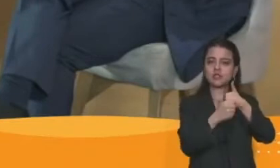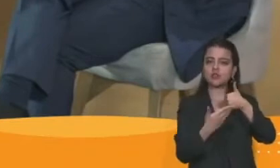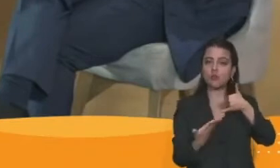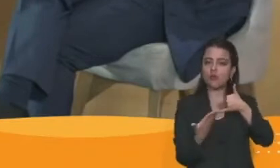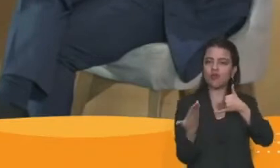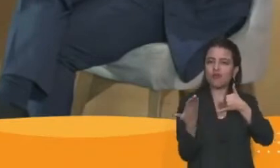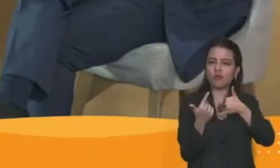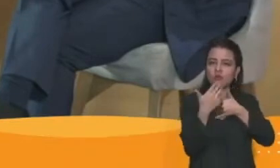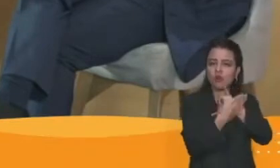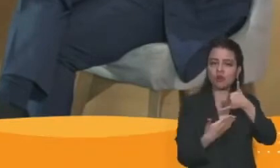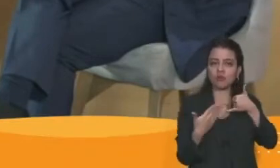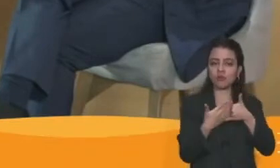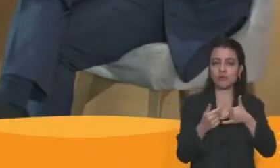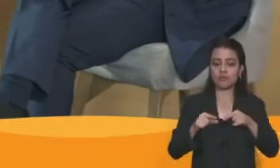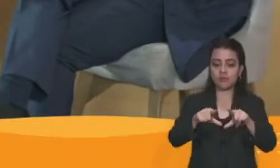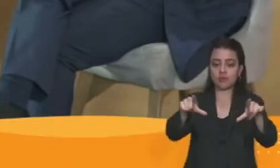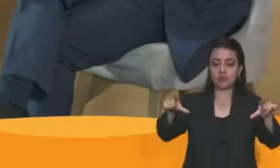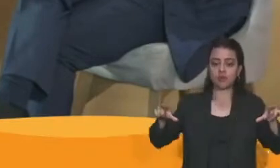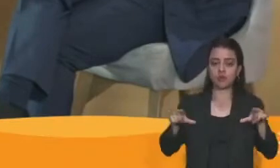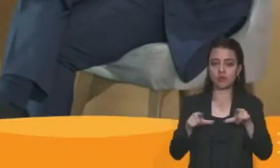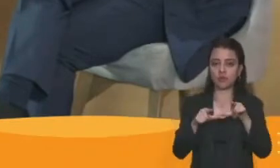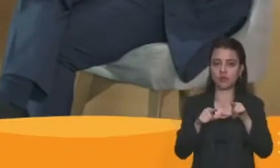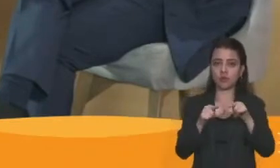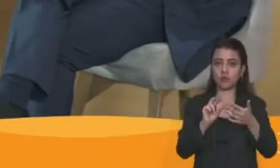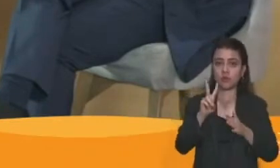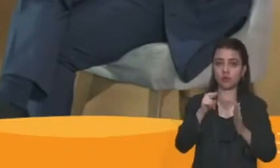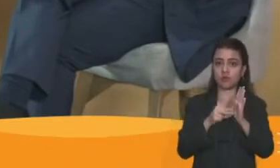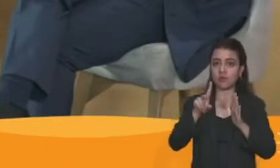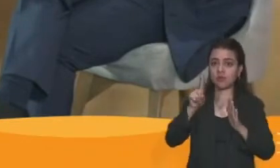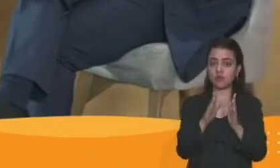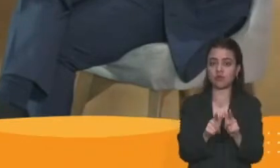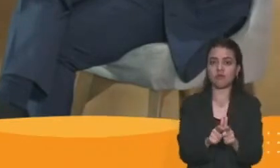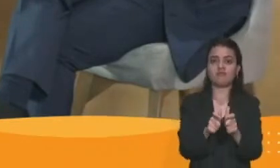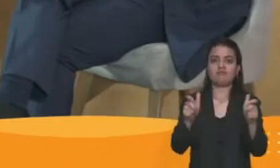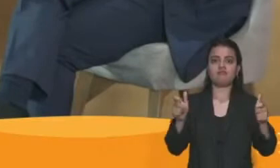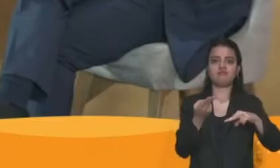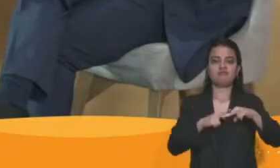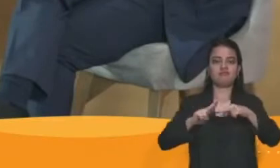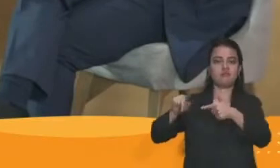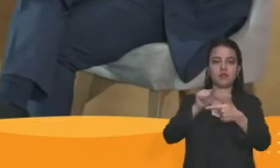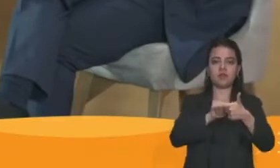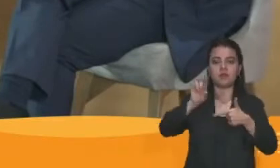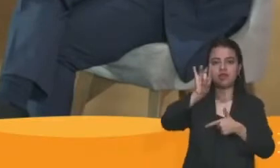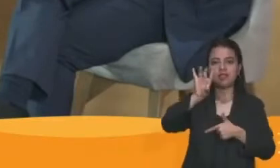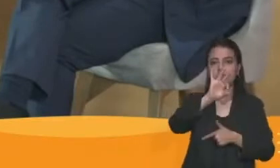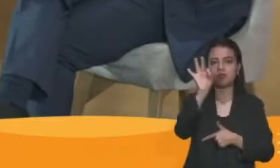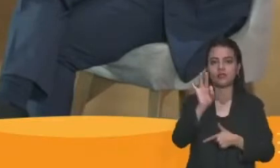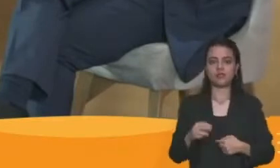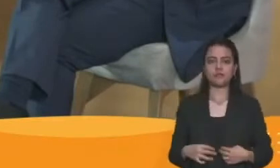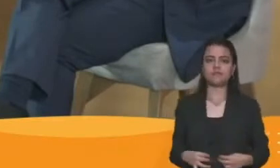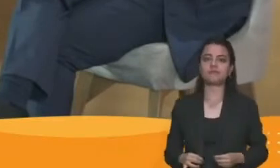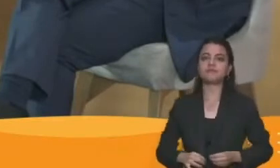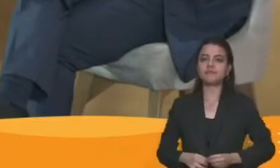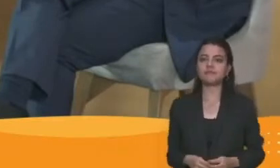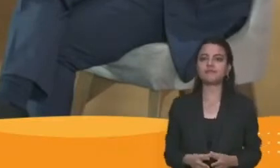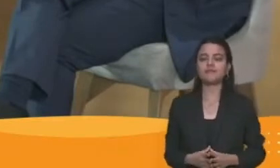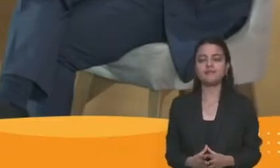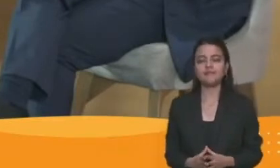from 14,000 to 28,400 hectares in 2021, so it's an increase of almost 15%.